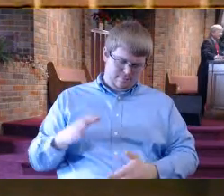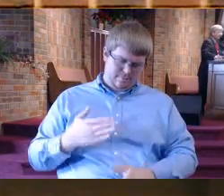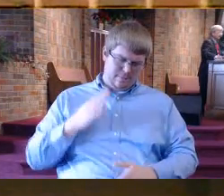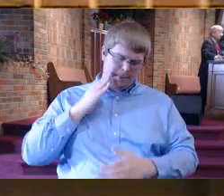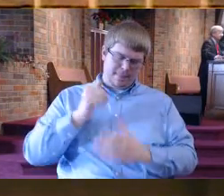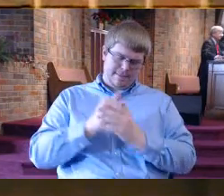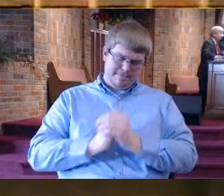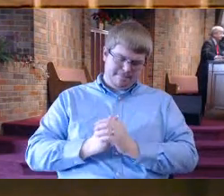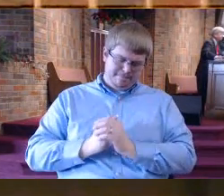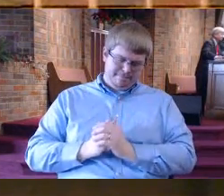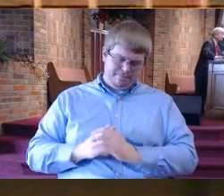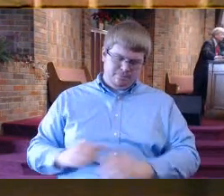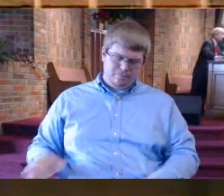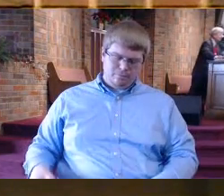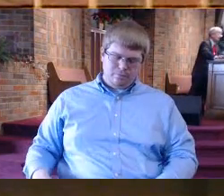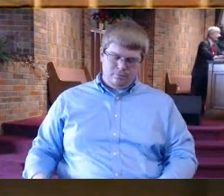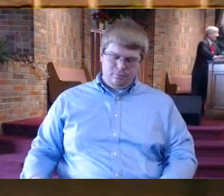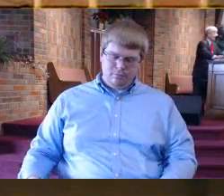dismissed in prayer.